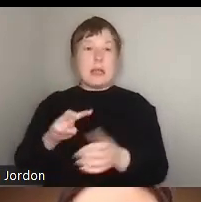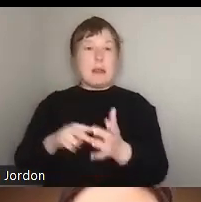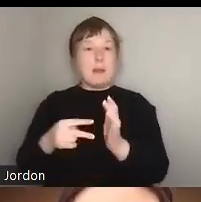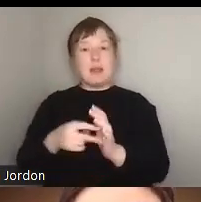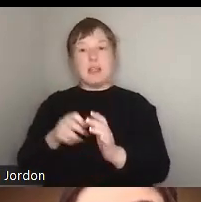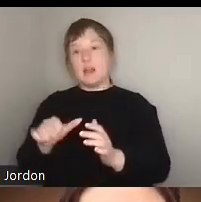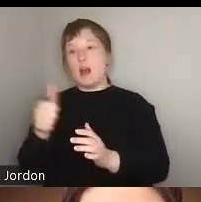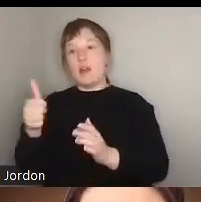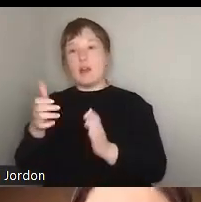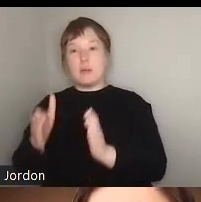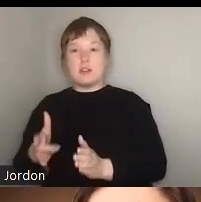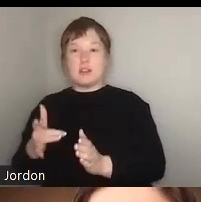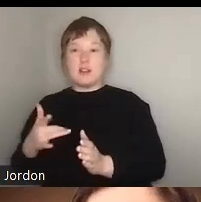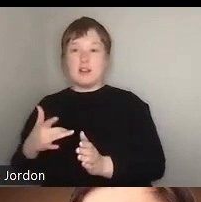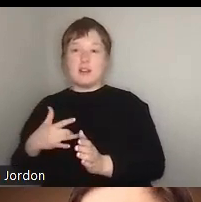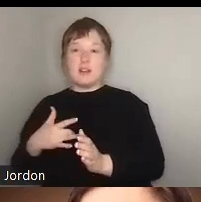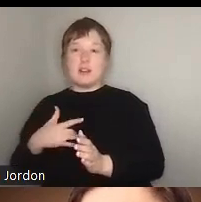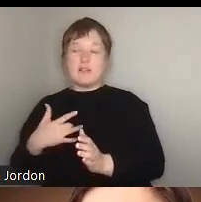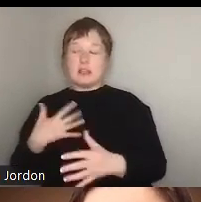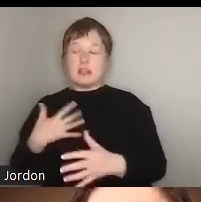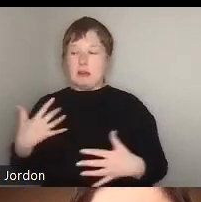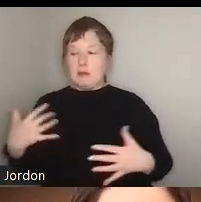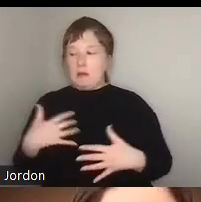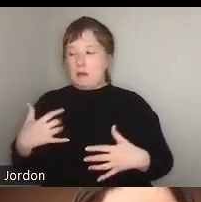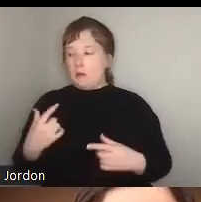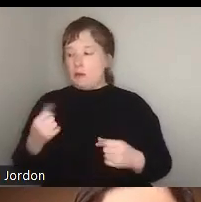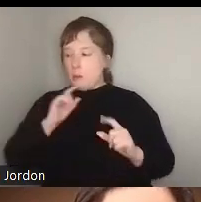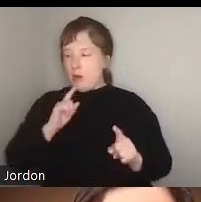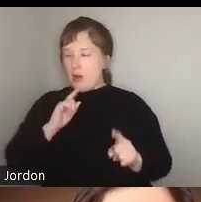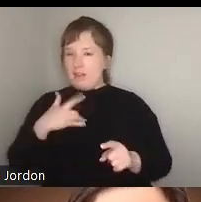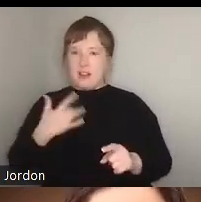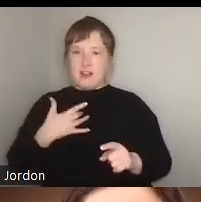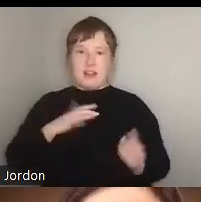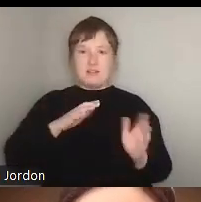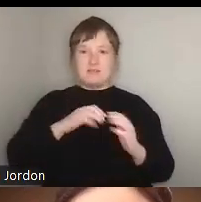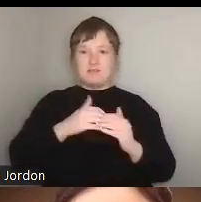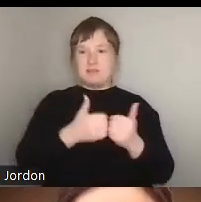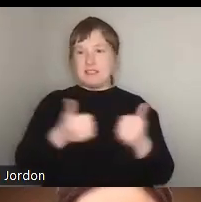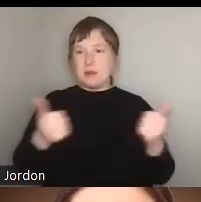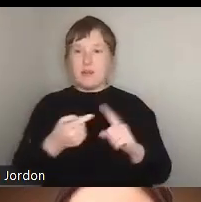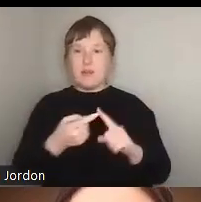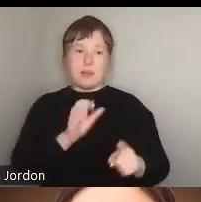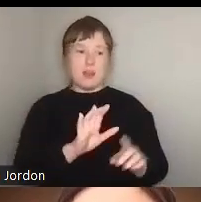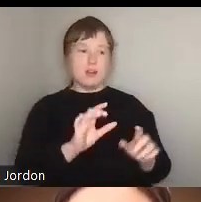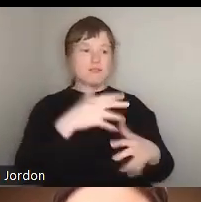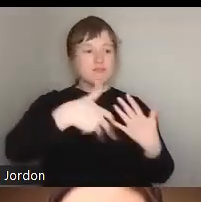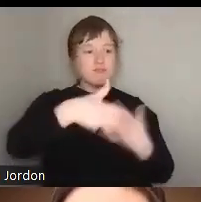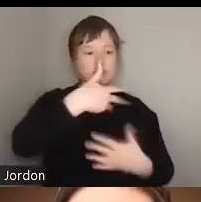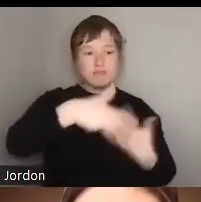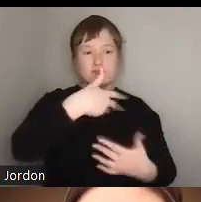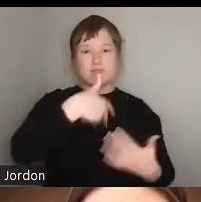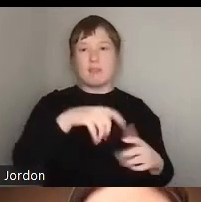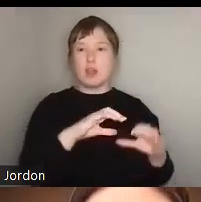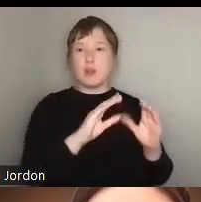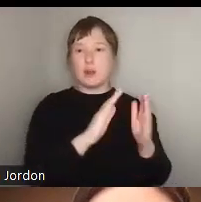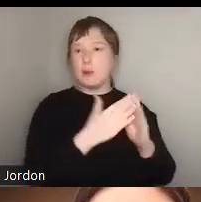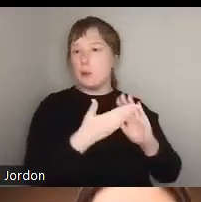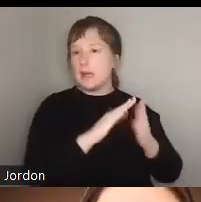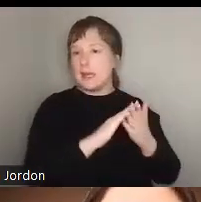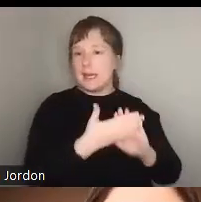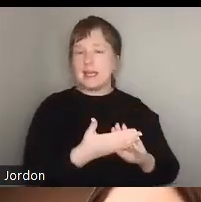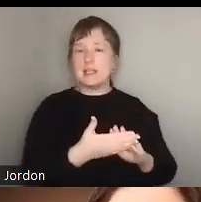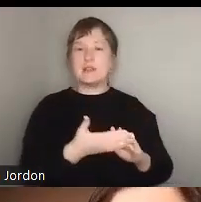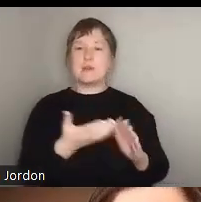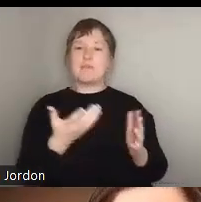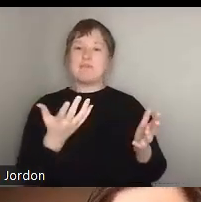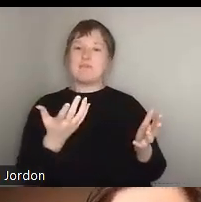lot more scared of reporting. They feel that they will be shunned from their sort of social circle, their community. And so it leads them to